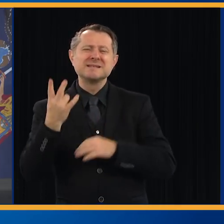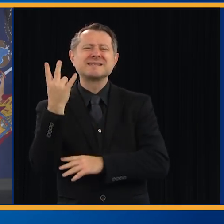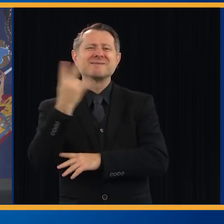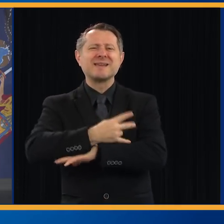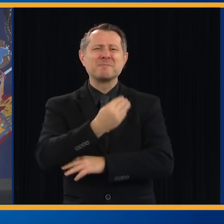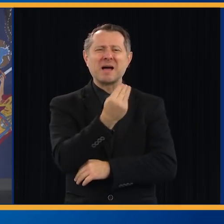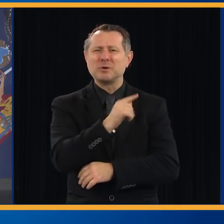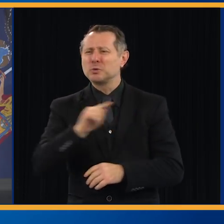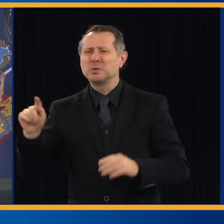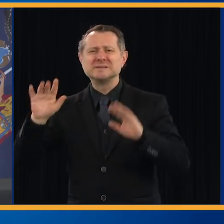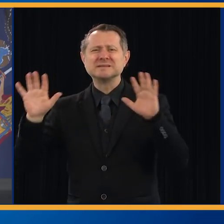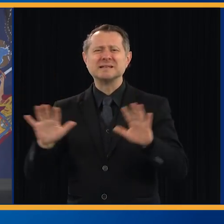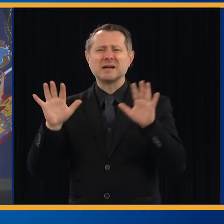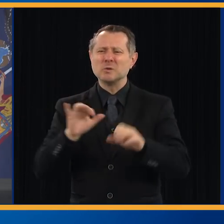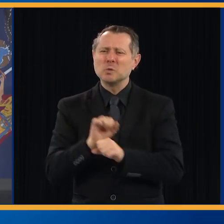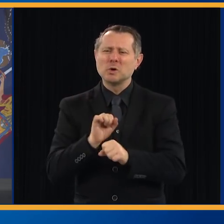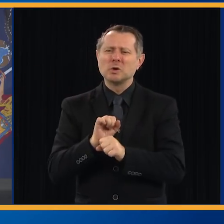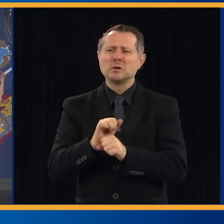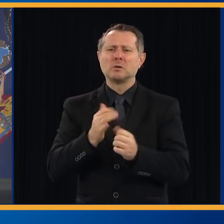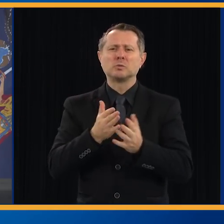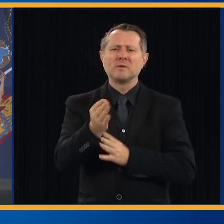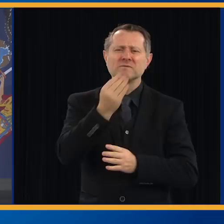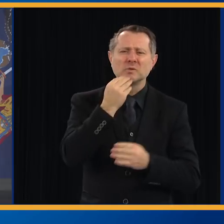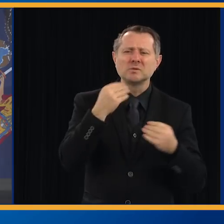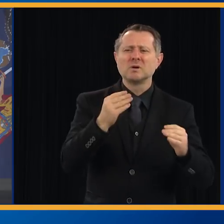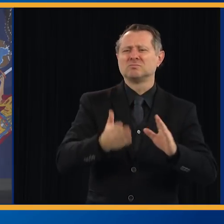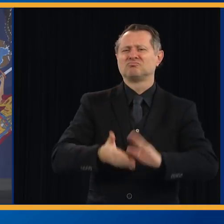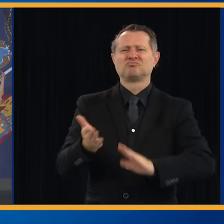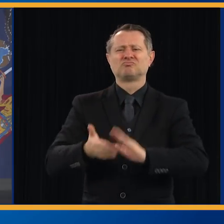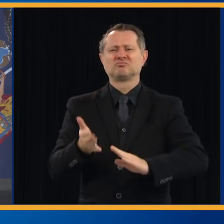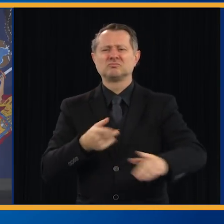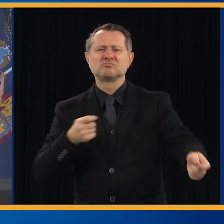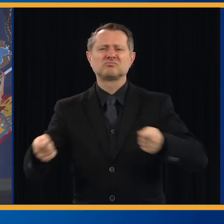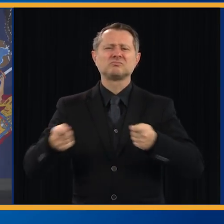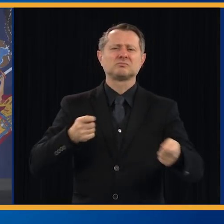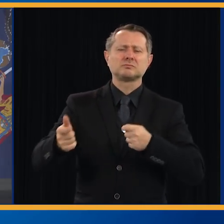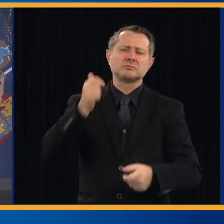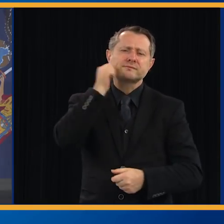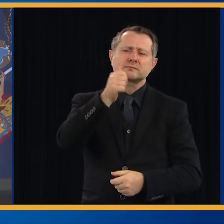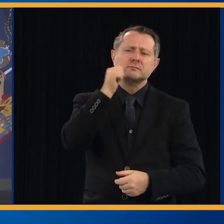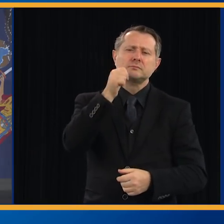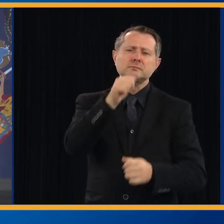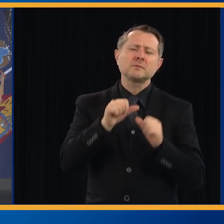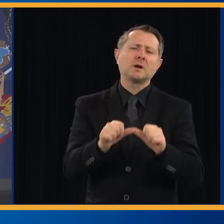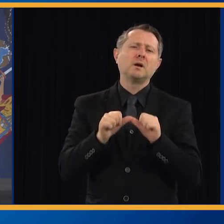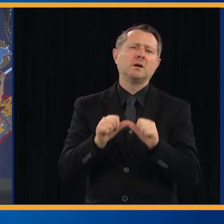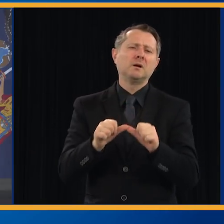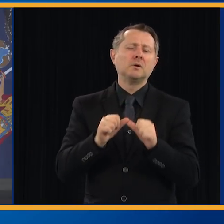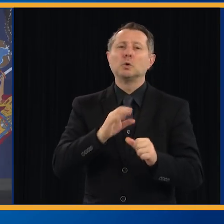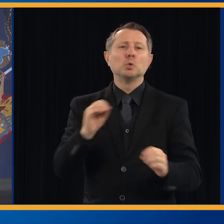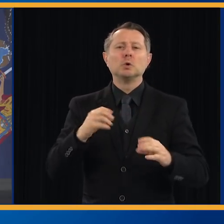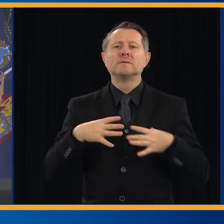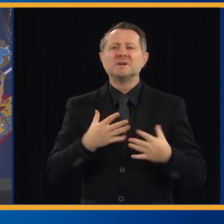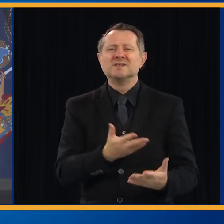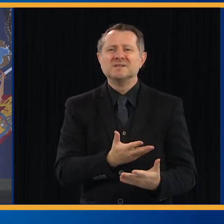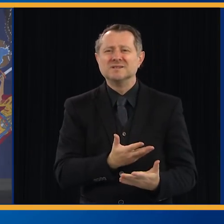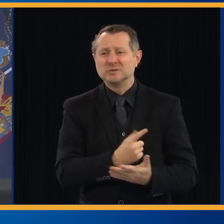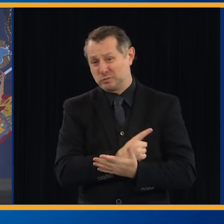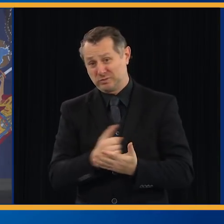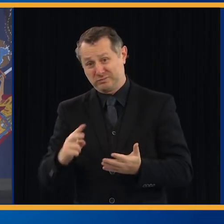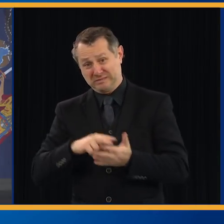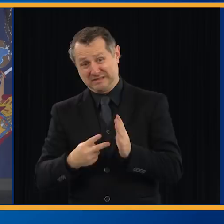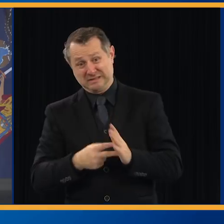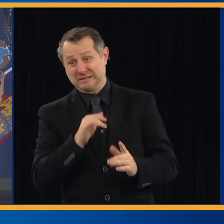little grocery store, delicatessen in Jamaica. And he worked 7 days a week. And he was saying that was